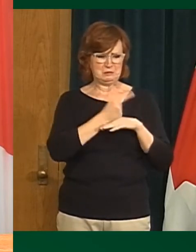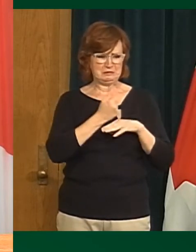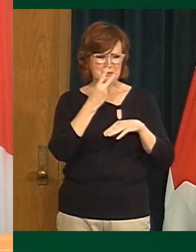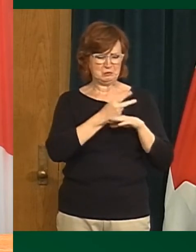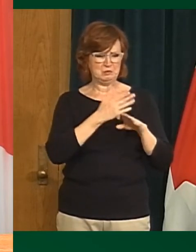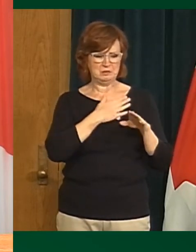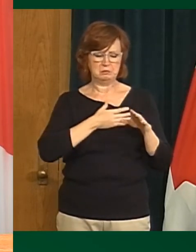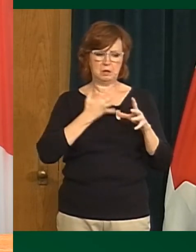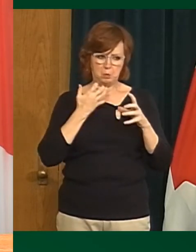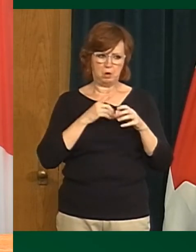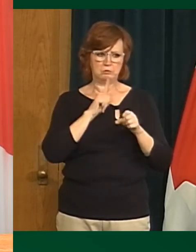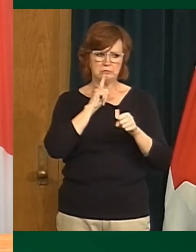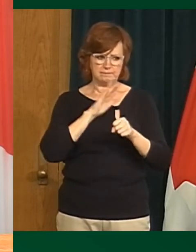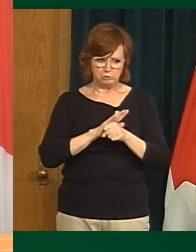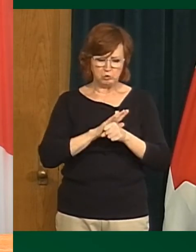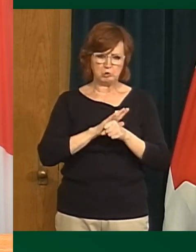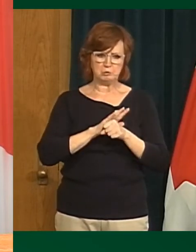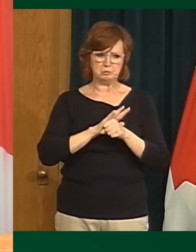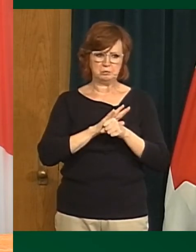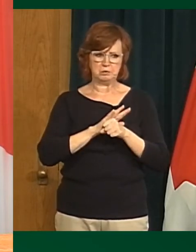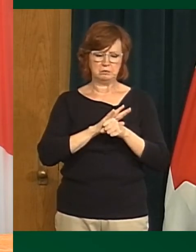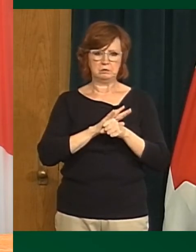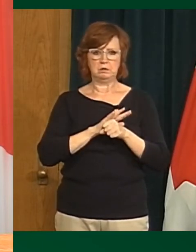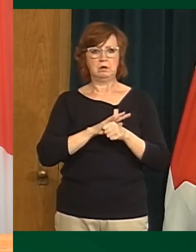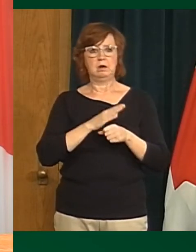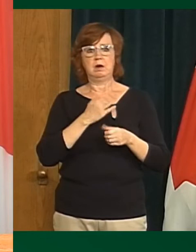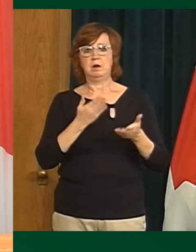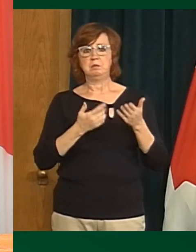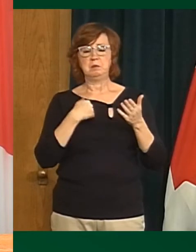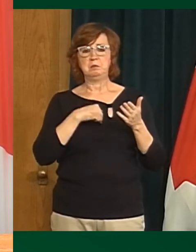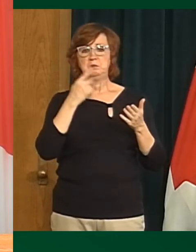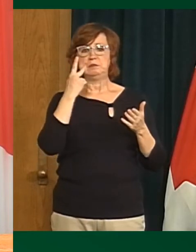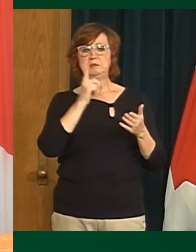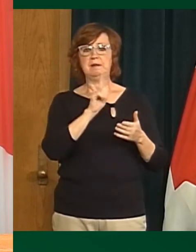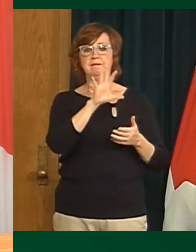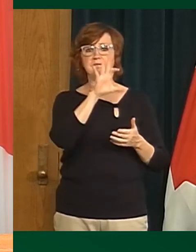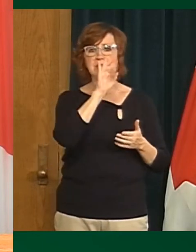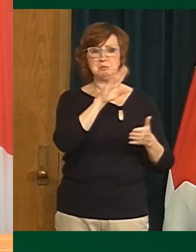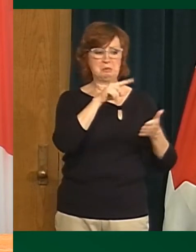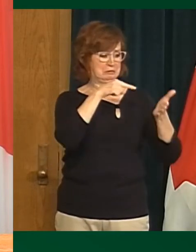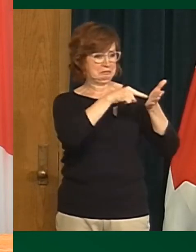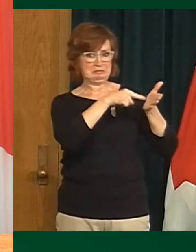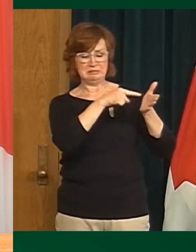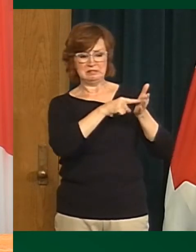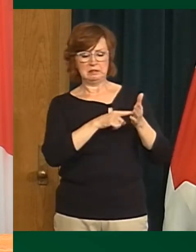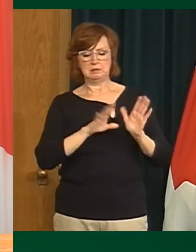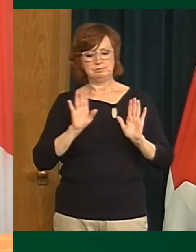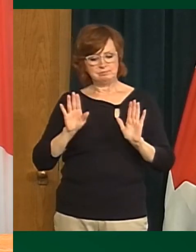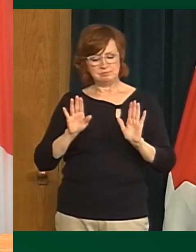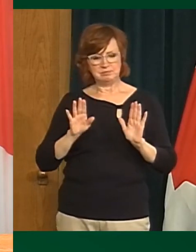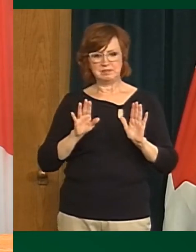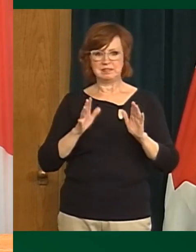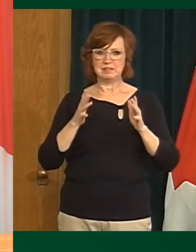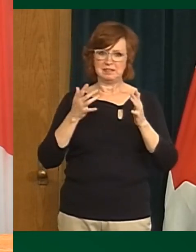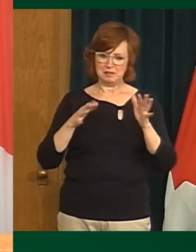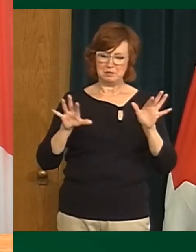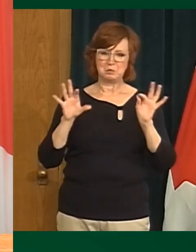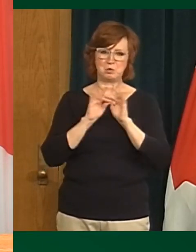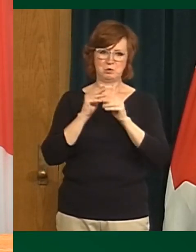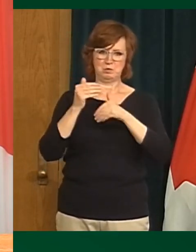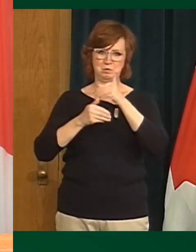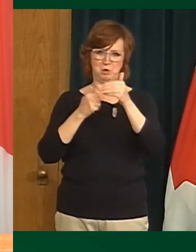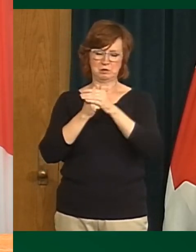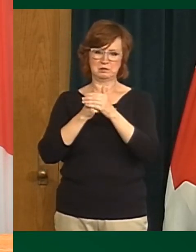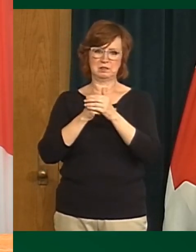there's information that's available through social media or other means, we do need to follow a consistent process just to be accurate in terms of what we